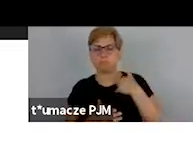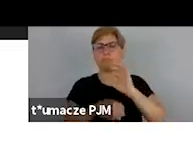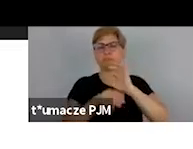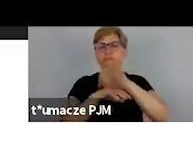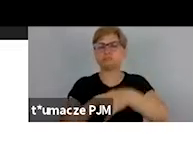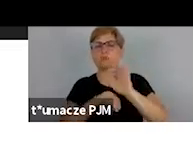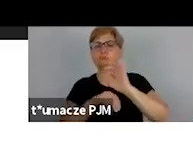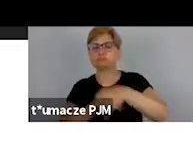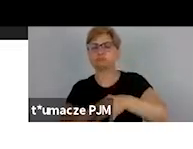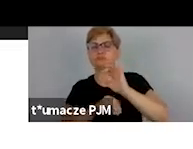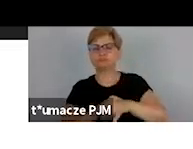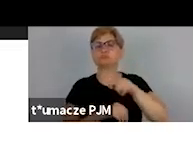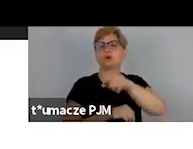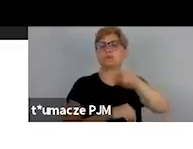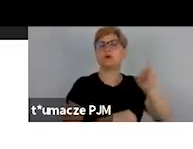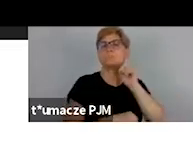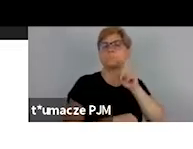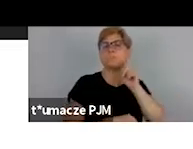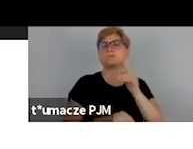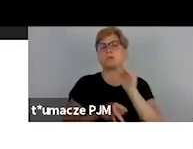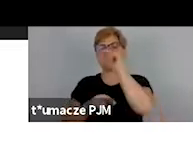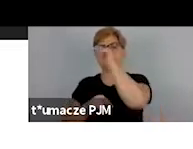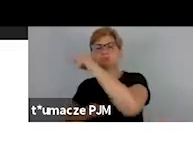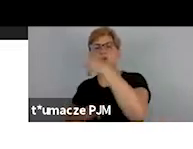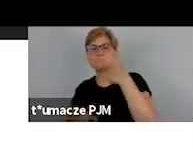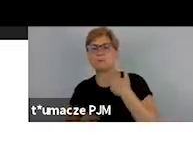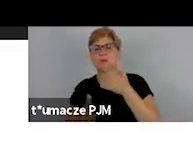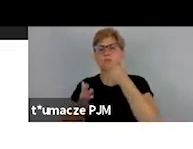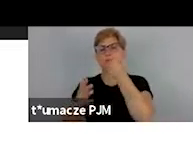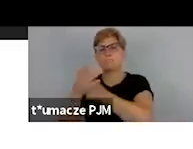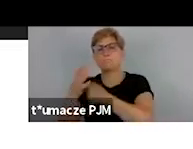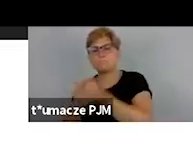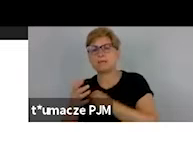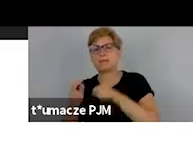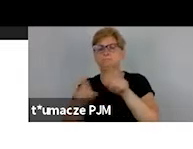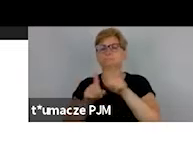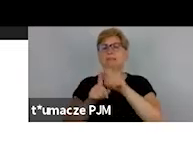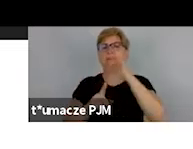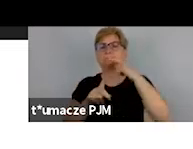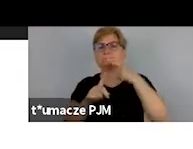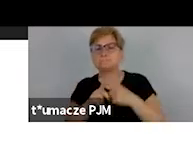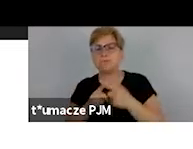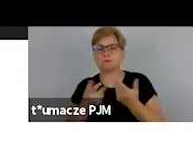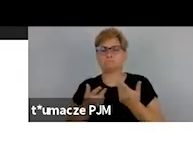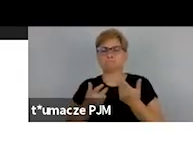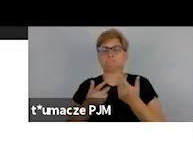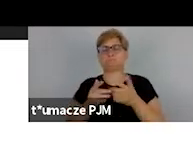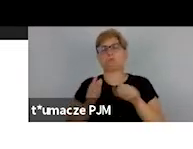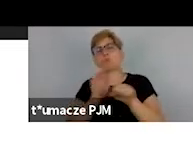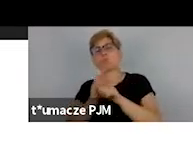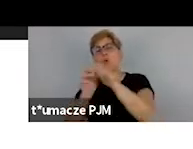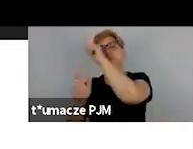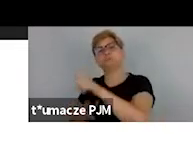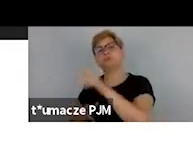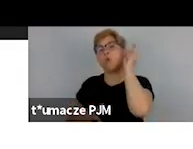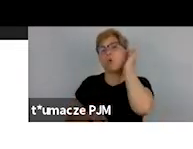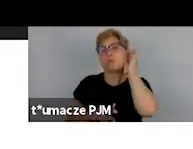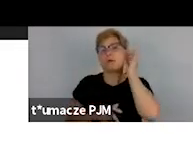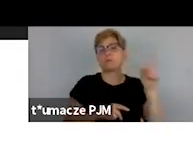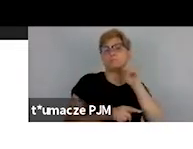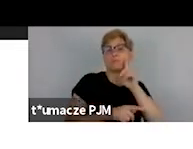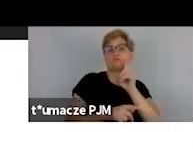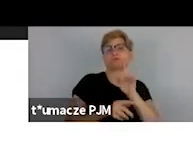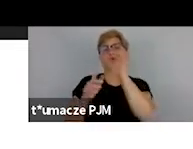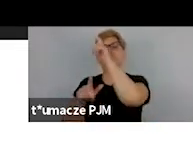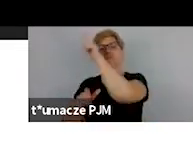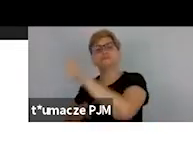violence. And a majority of the men used violence multiple times. So a majority of this slim majority of the